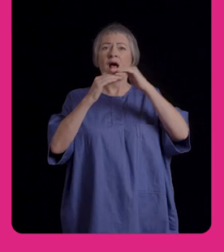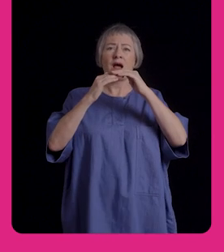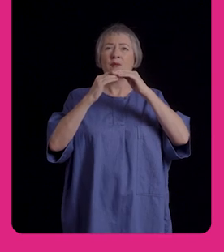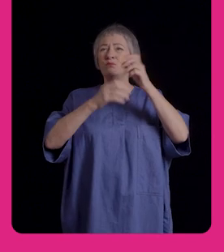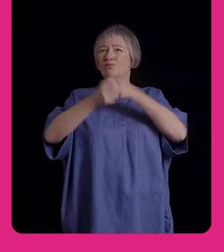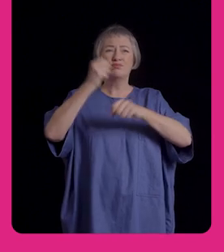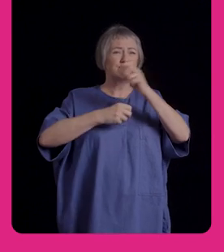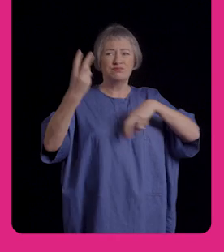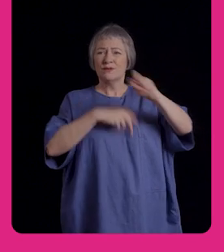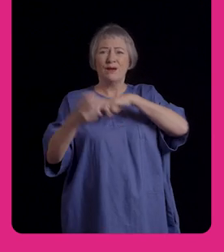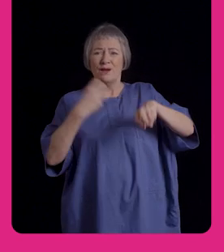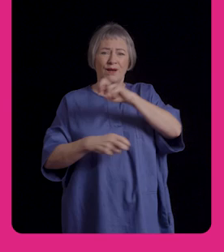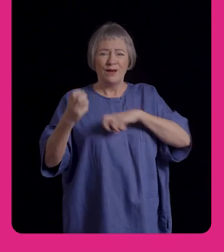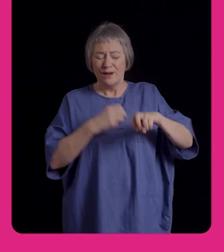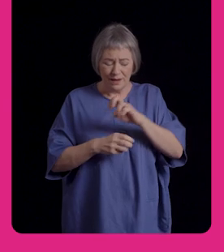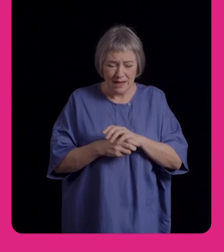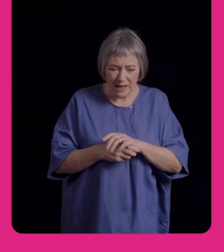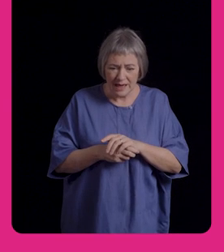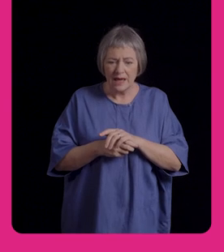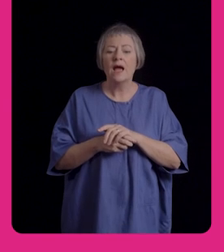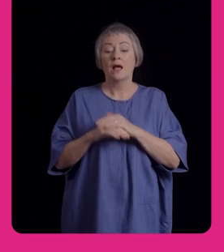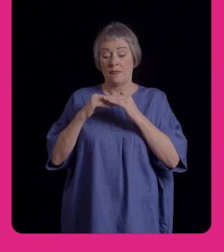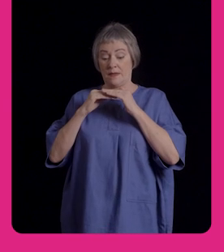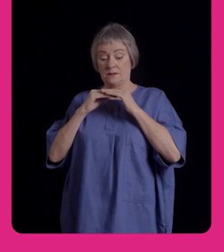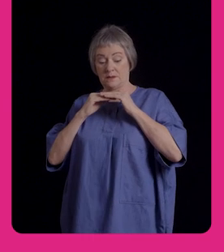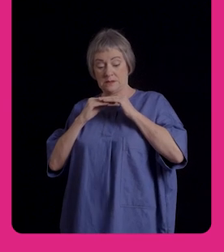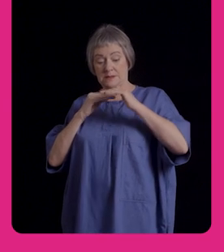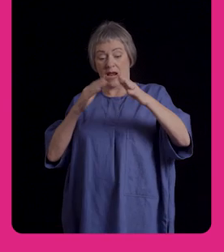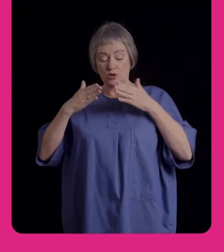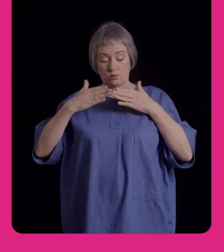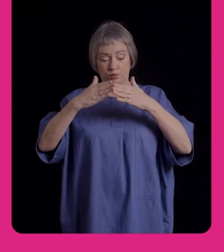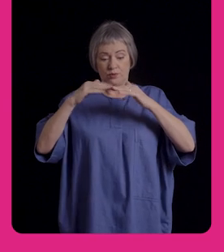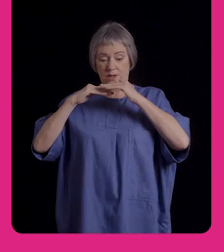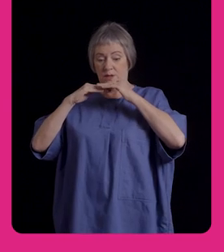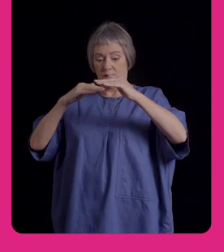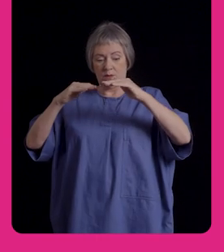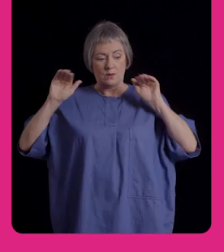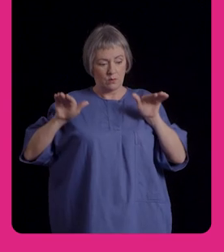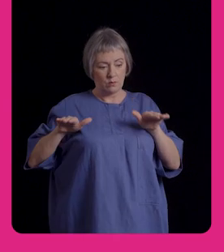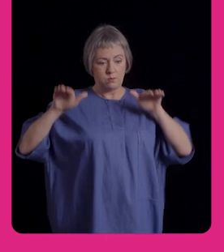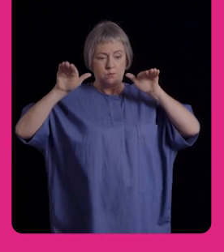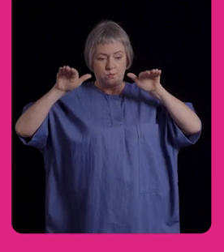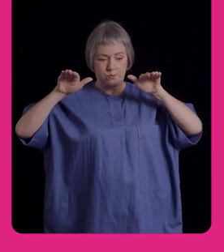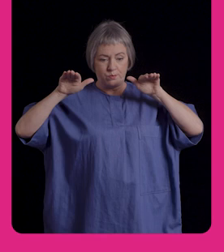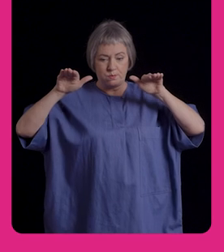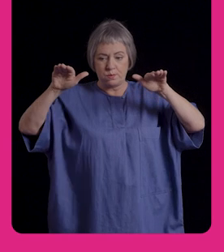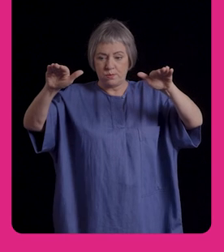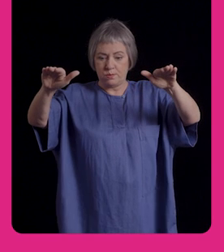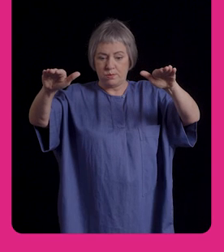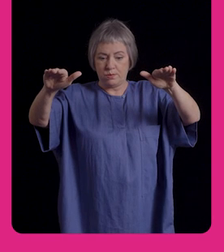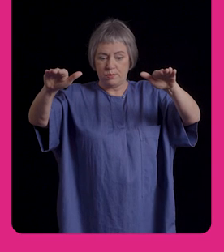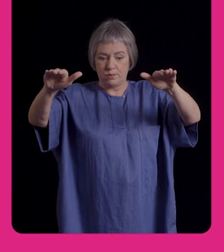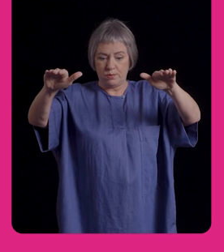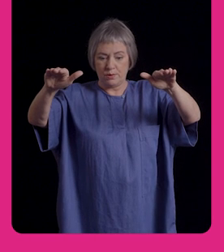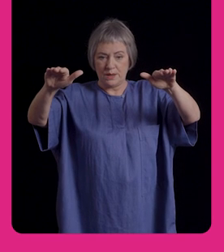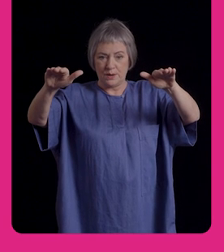scrambling around. That's like a there's the main deck, and then there's two like raised bits. There's like the forecastle and like the quarter deck